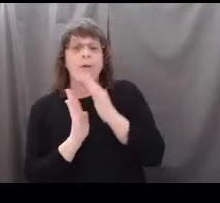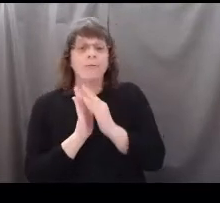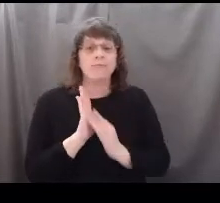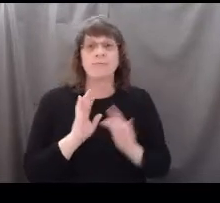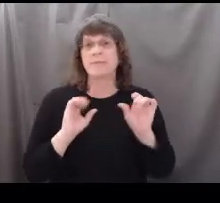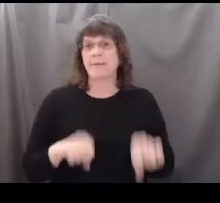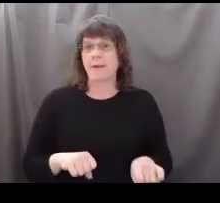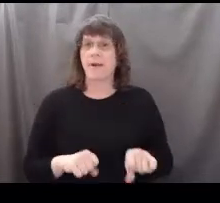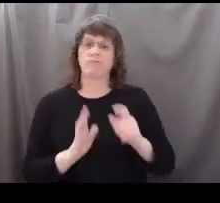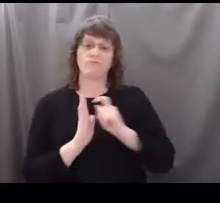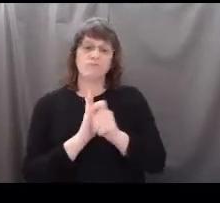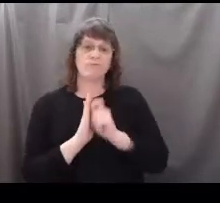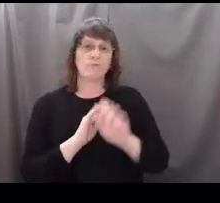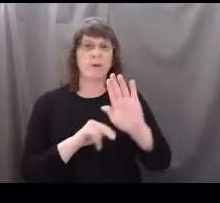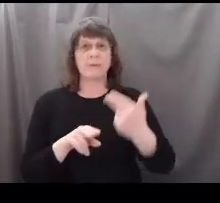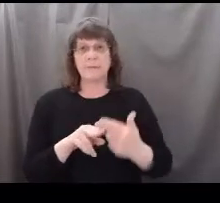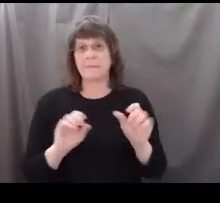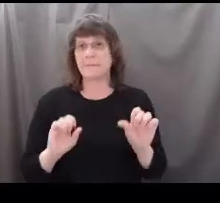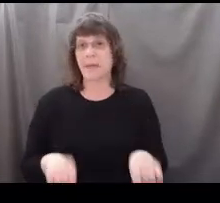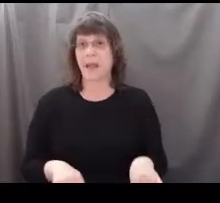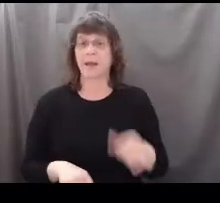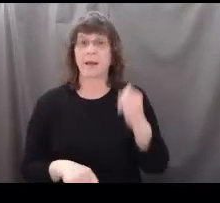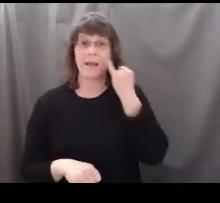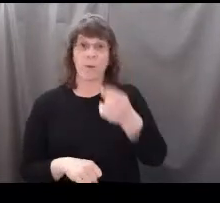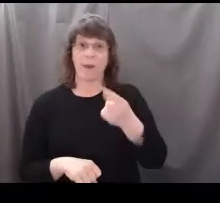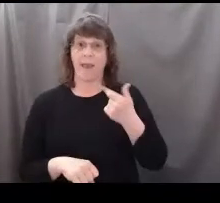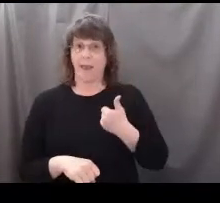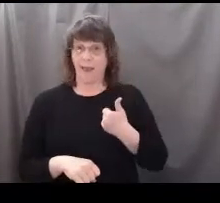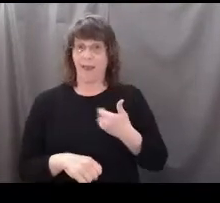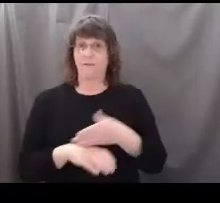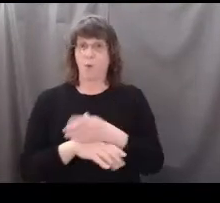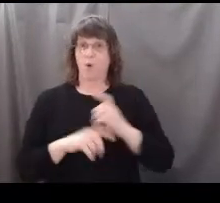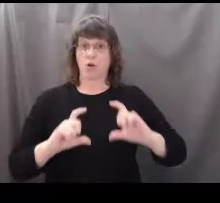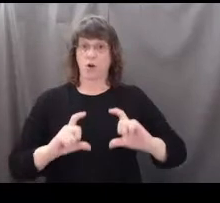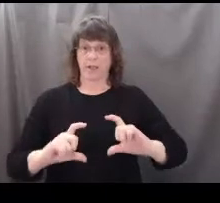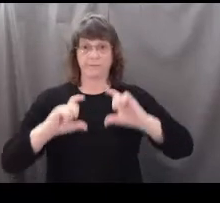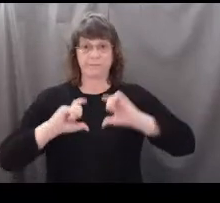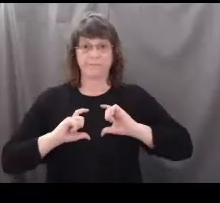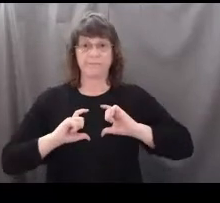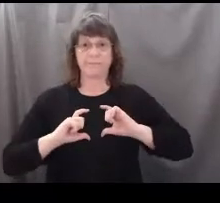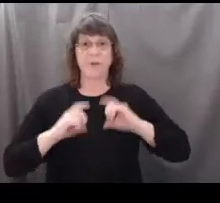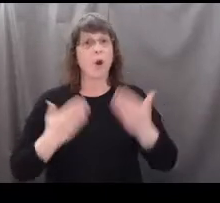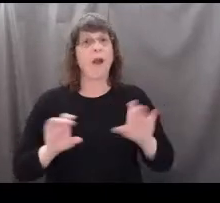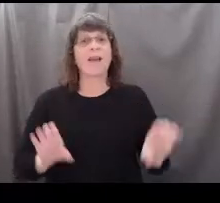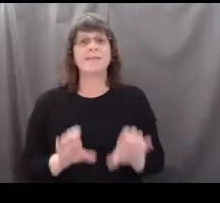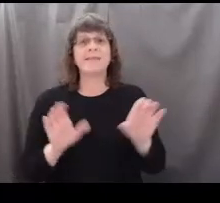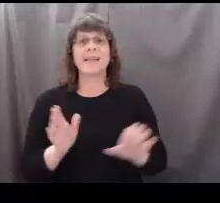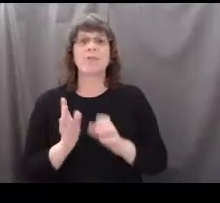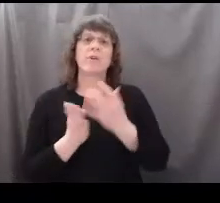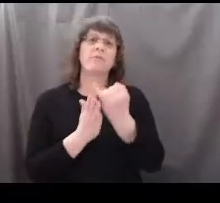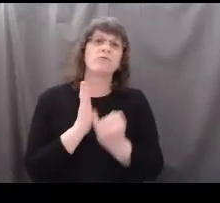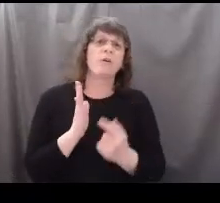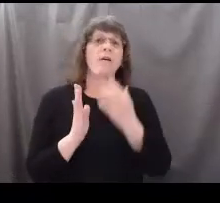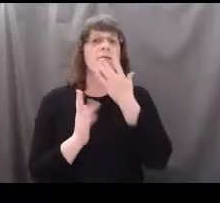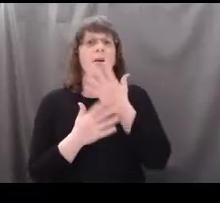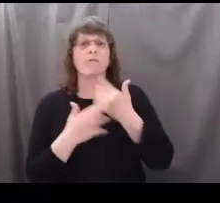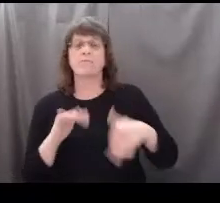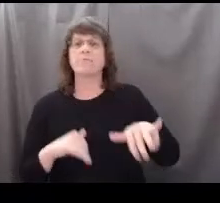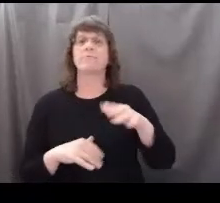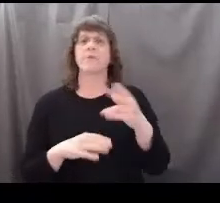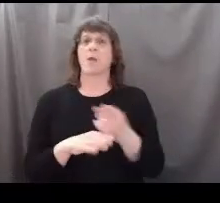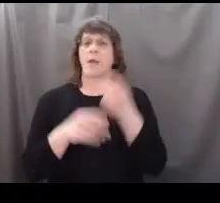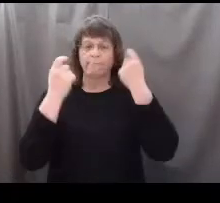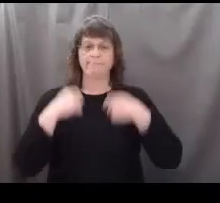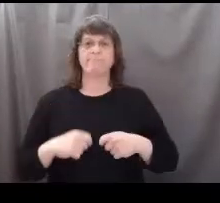outdoor school name on it. So if you have a wood cookie, go and decorate your wood cookie, and you can wear it